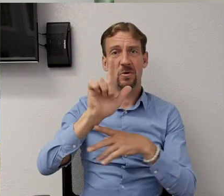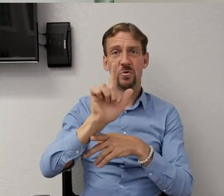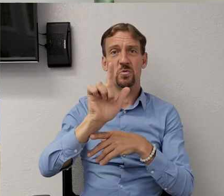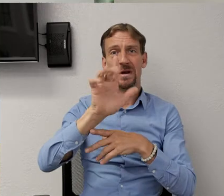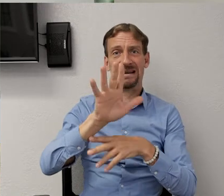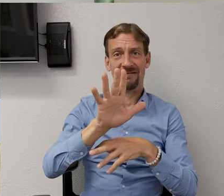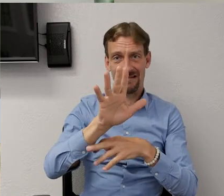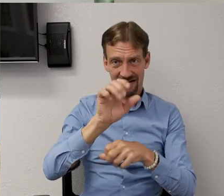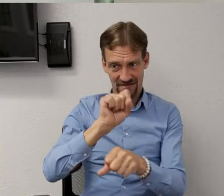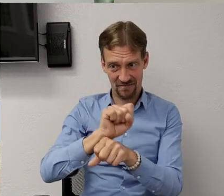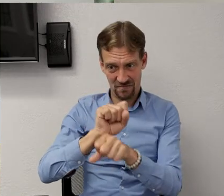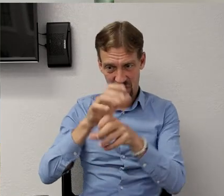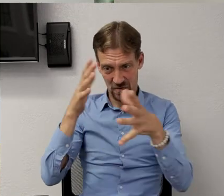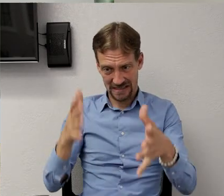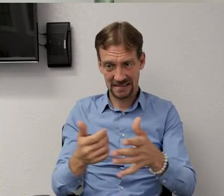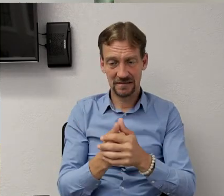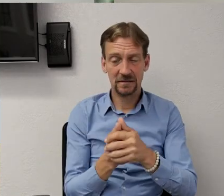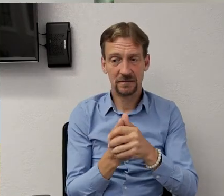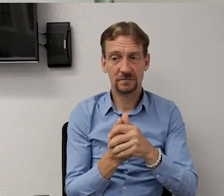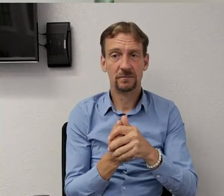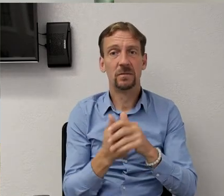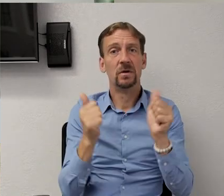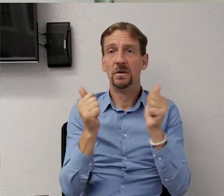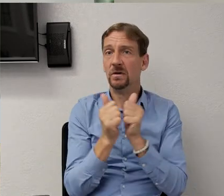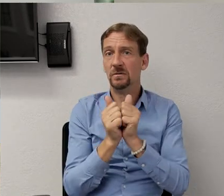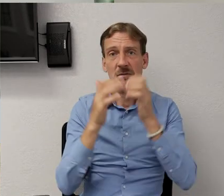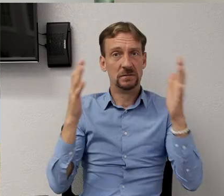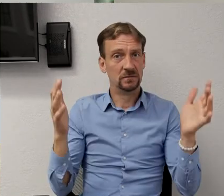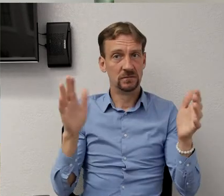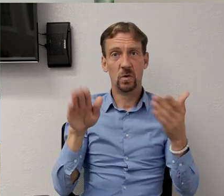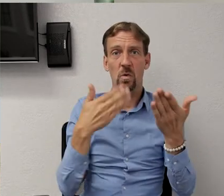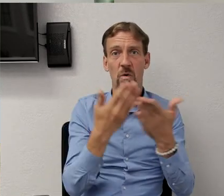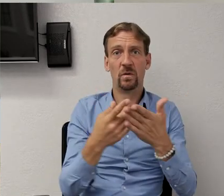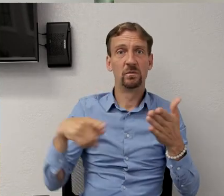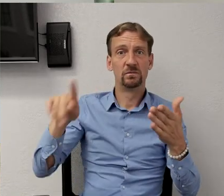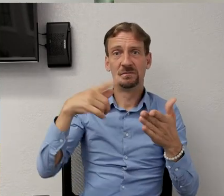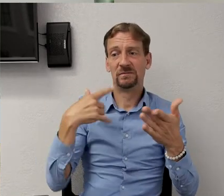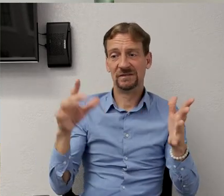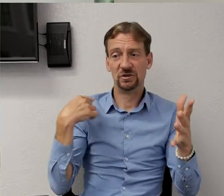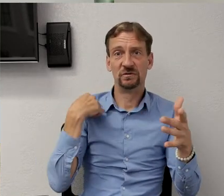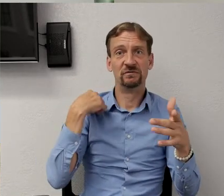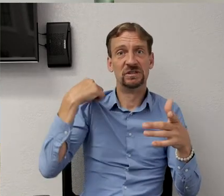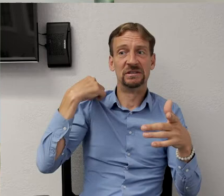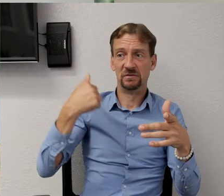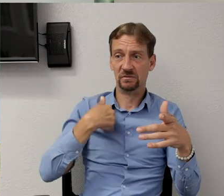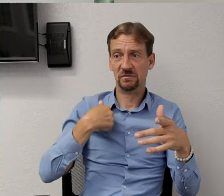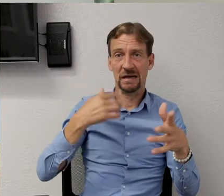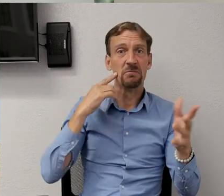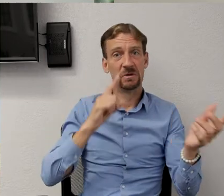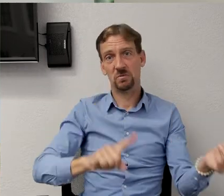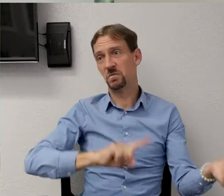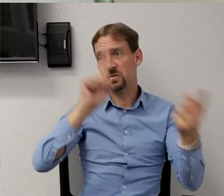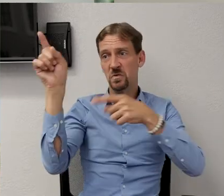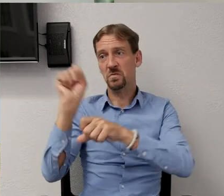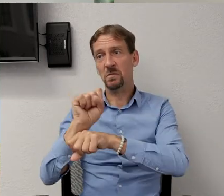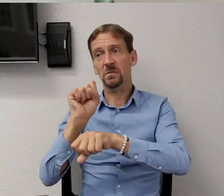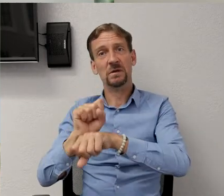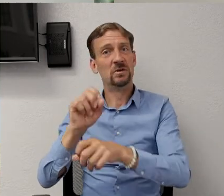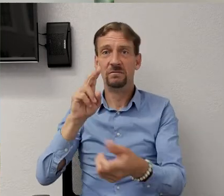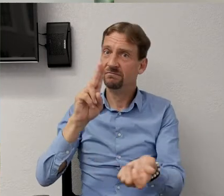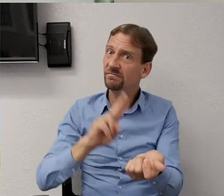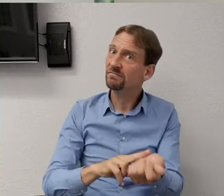what it's up to now, that without hesitation volunteered and said, I'll go work there. Mm-hmm.